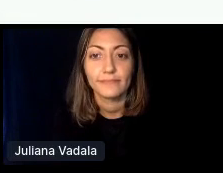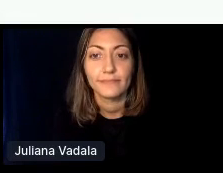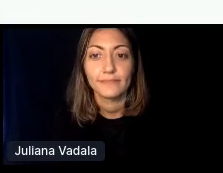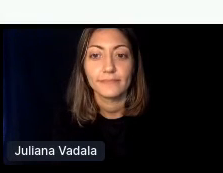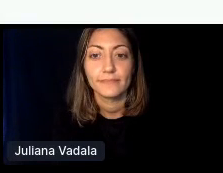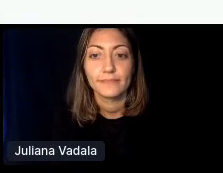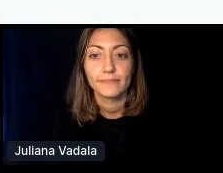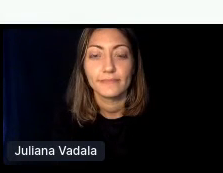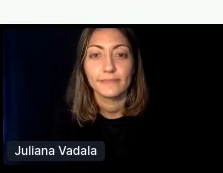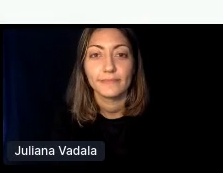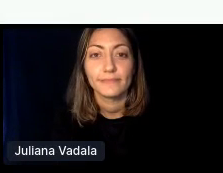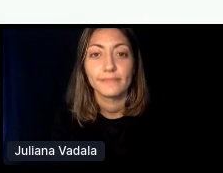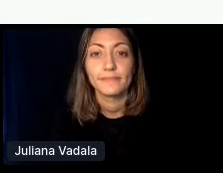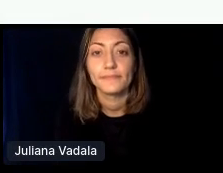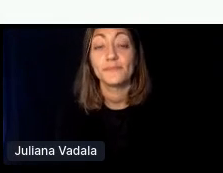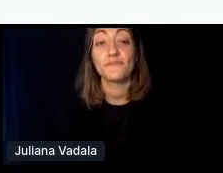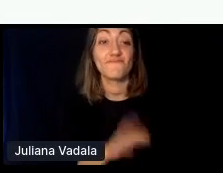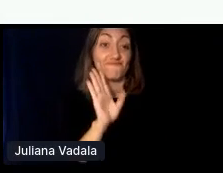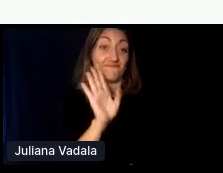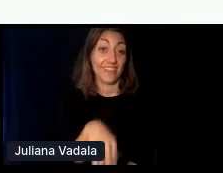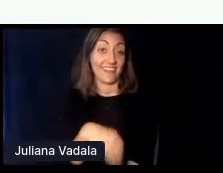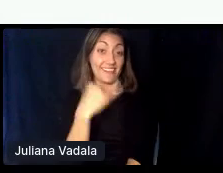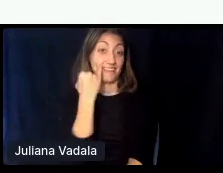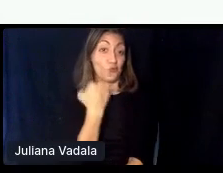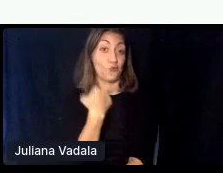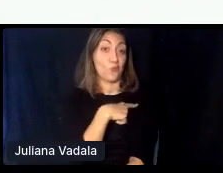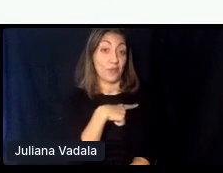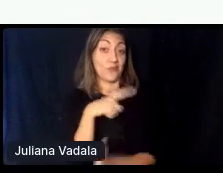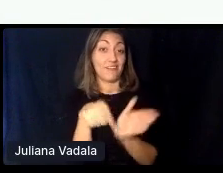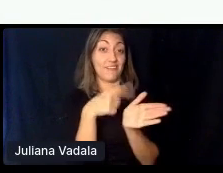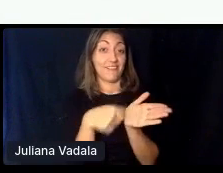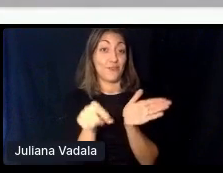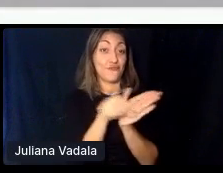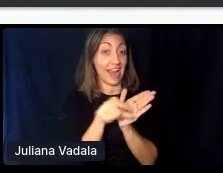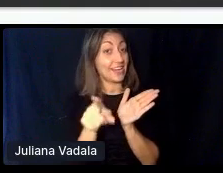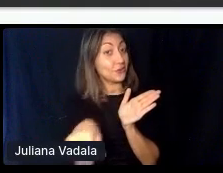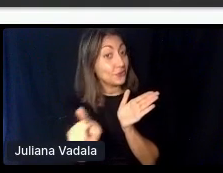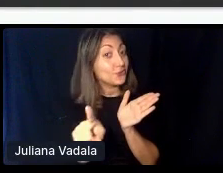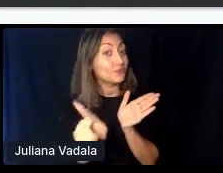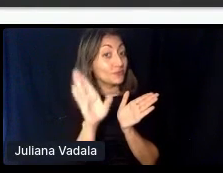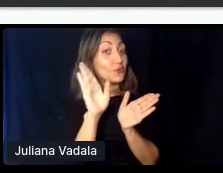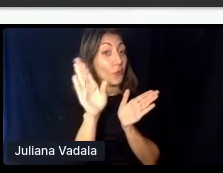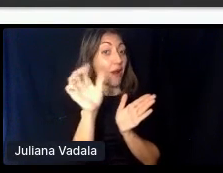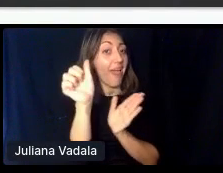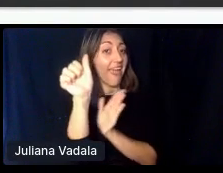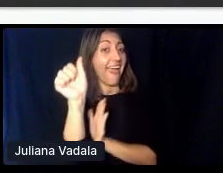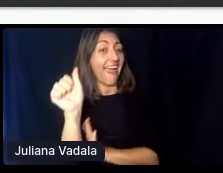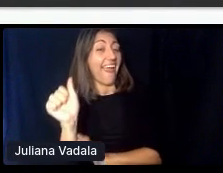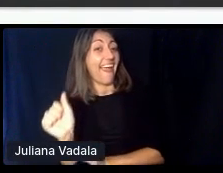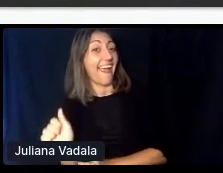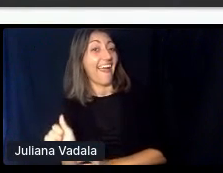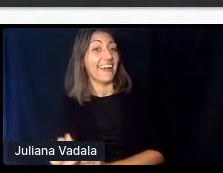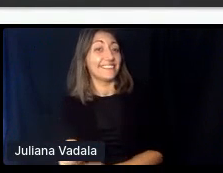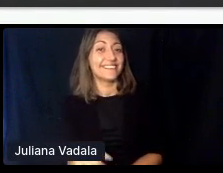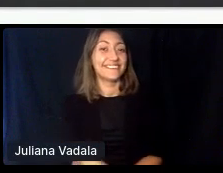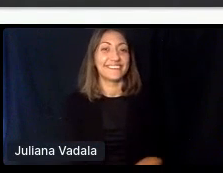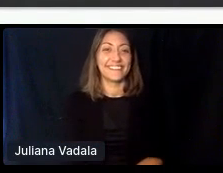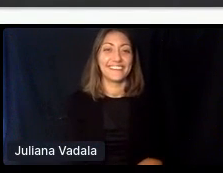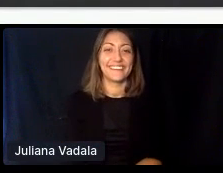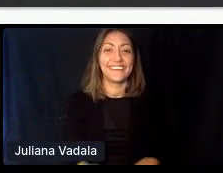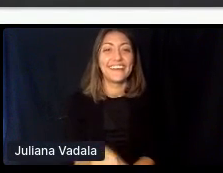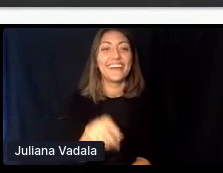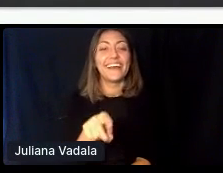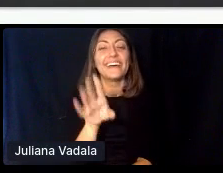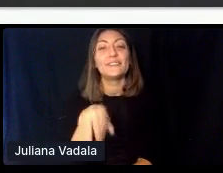Man, if we were grading this, y'all would be on fire. The correct answer is for sure A. People